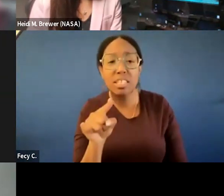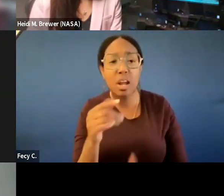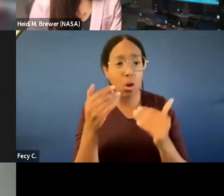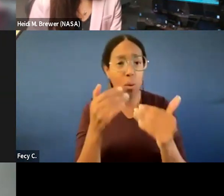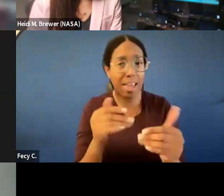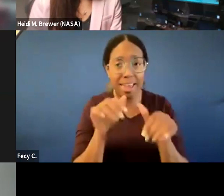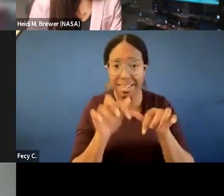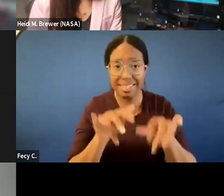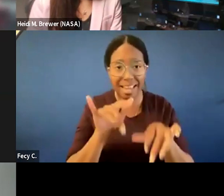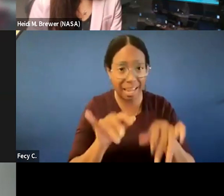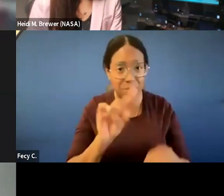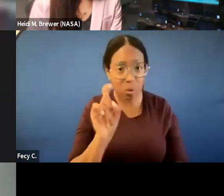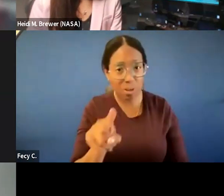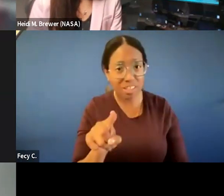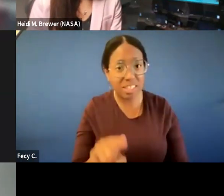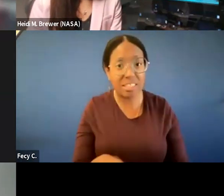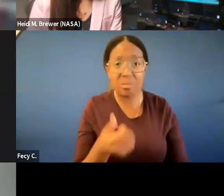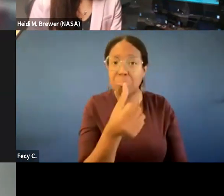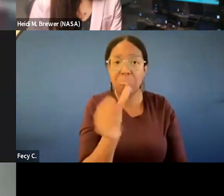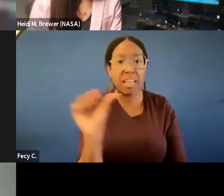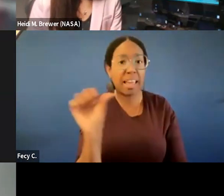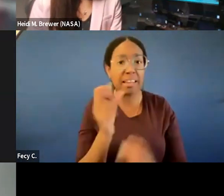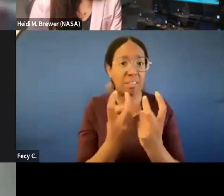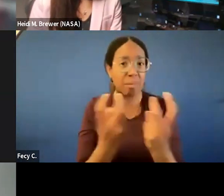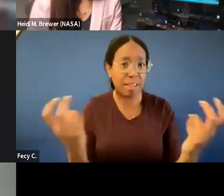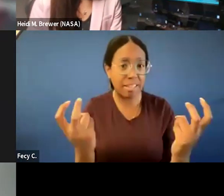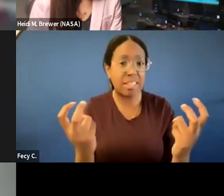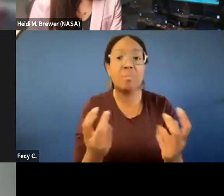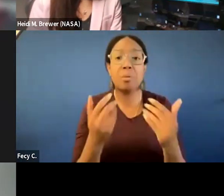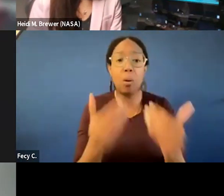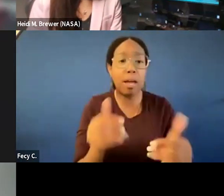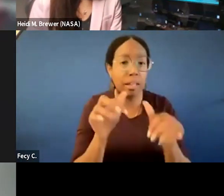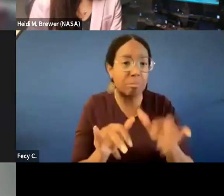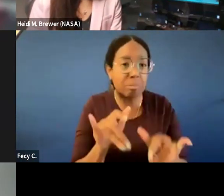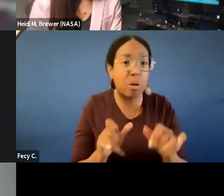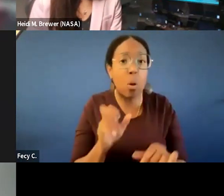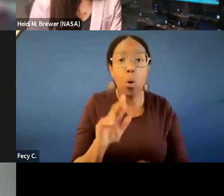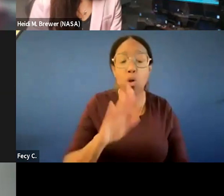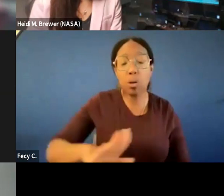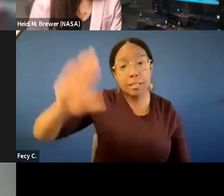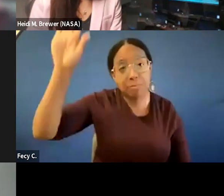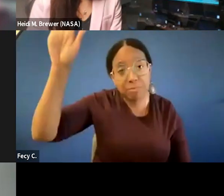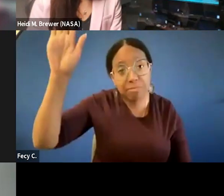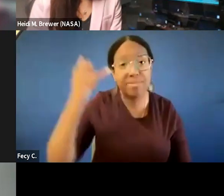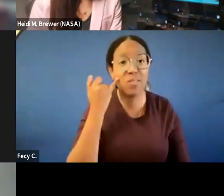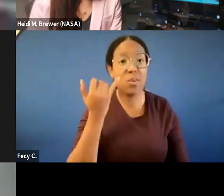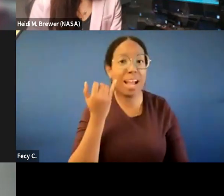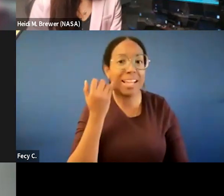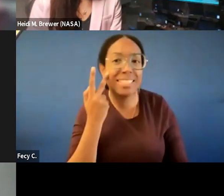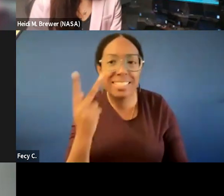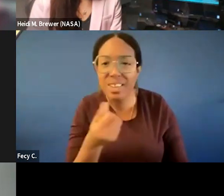or the panelists in general, you can put it in the chat or you can raise your hand. I know we have a couple of classrooms there I can